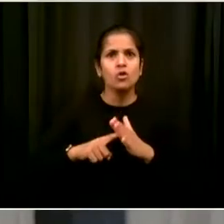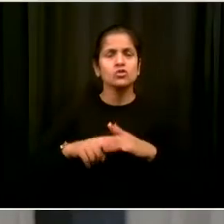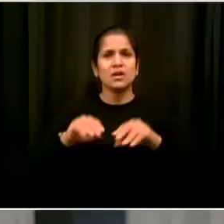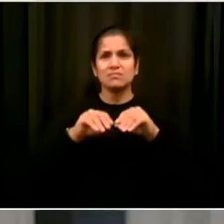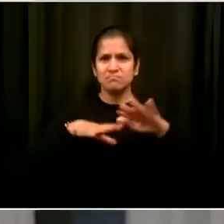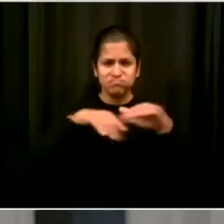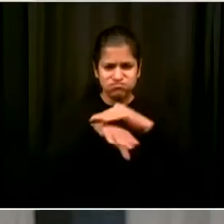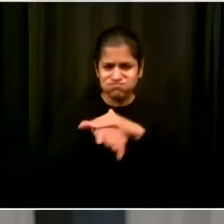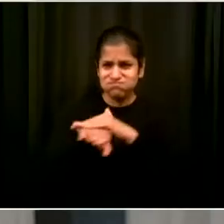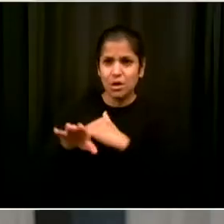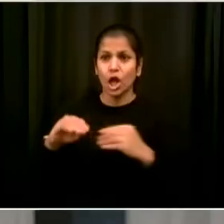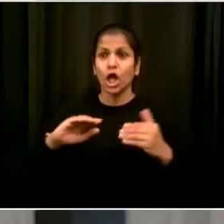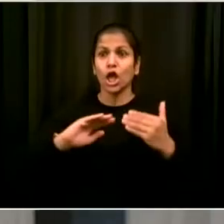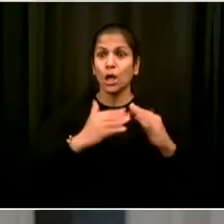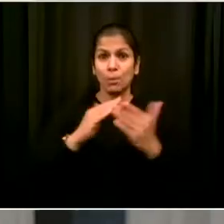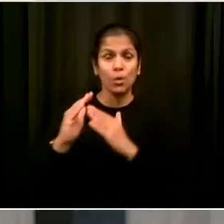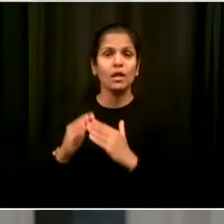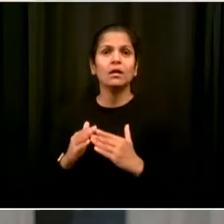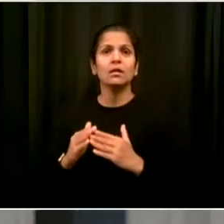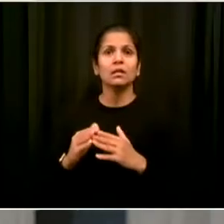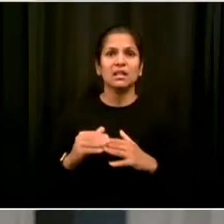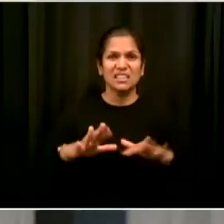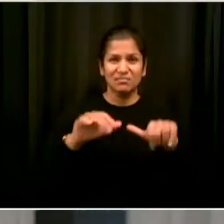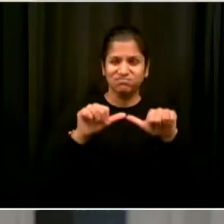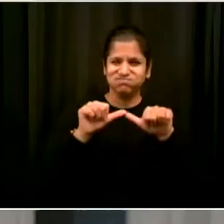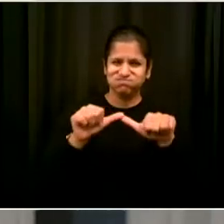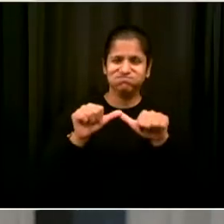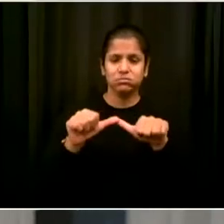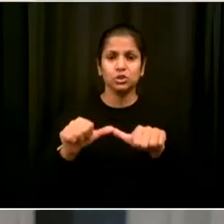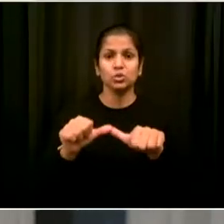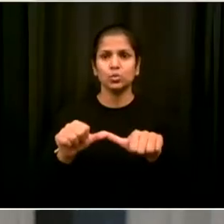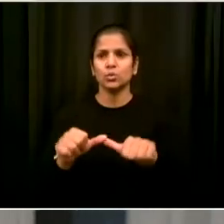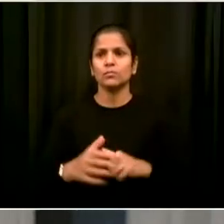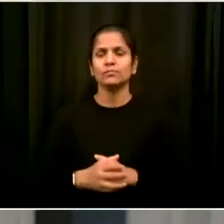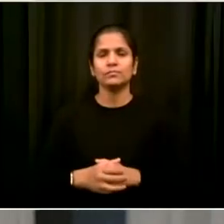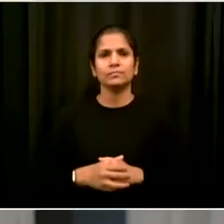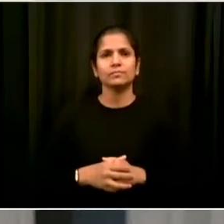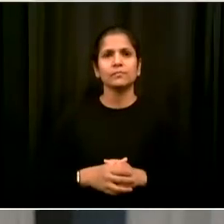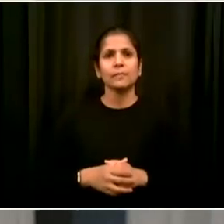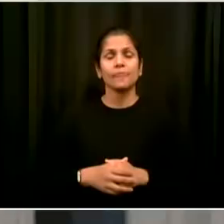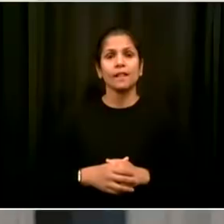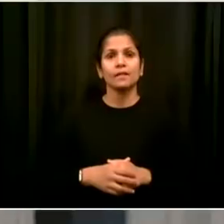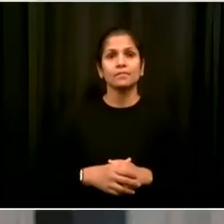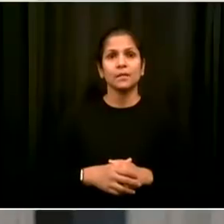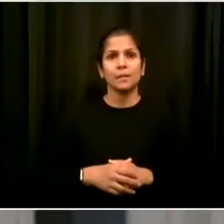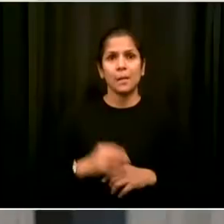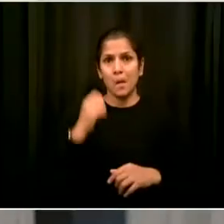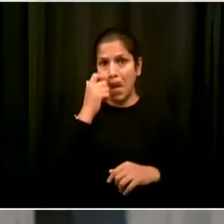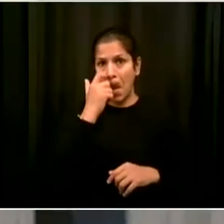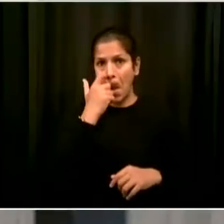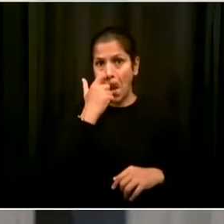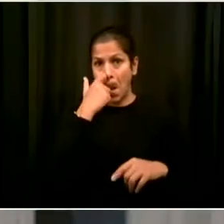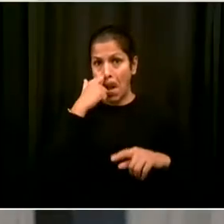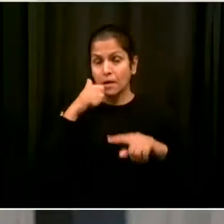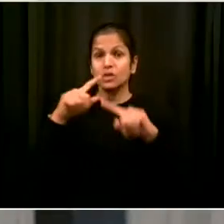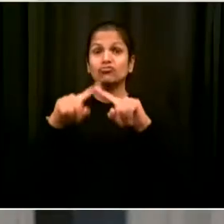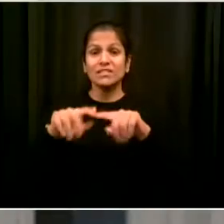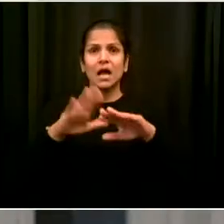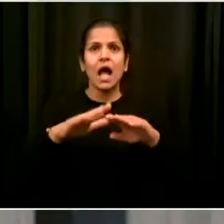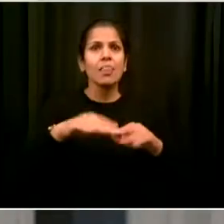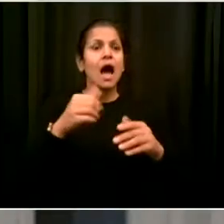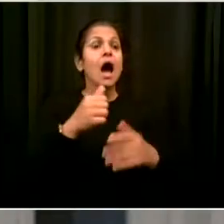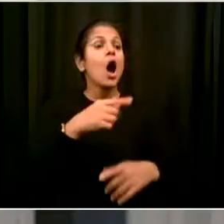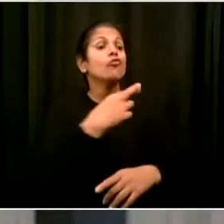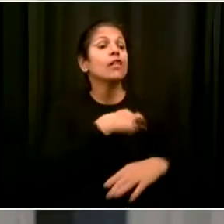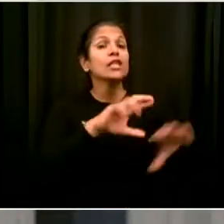vaccine. We've been hosting summits with faith-based organizations, our Flu and Faith Summit with over 200